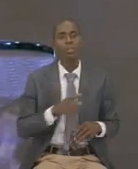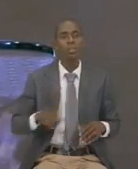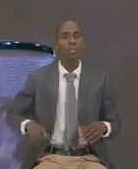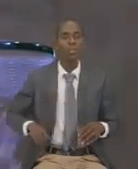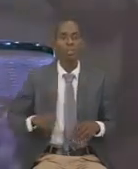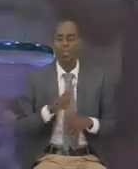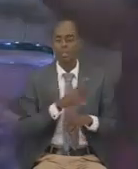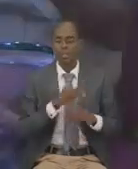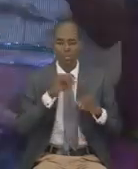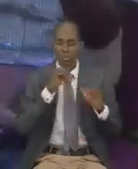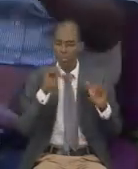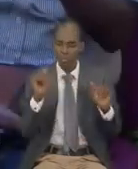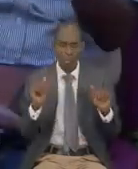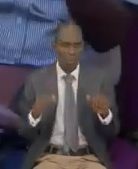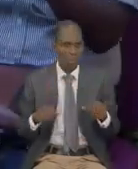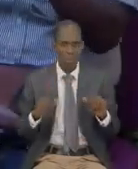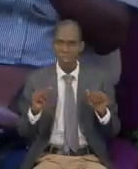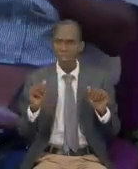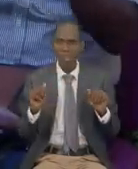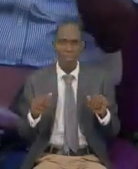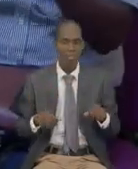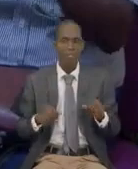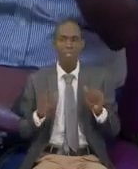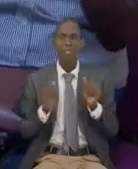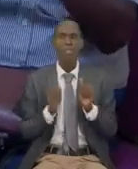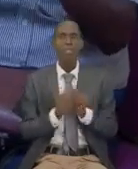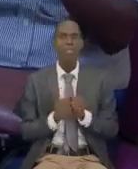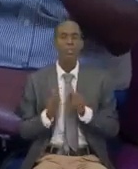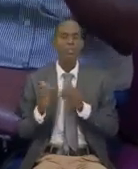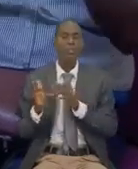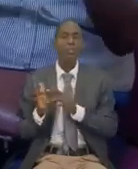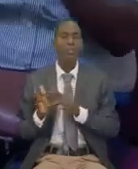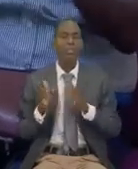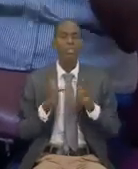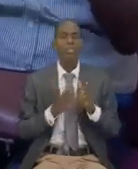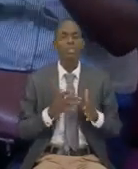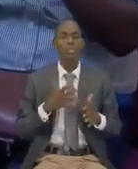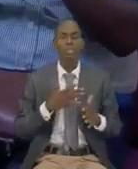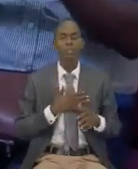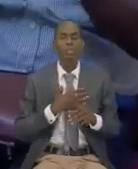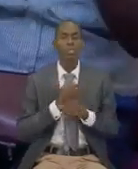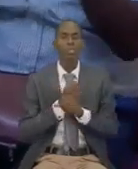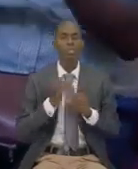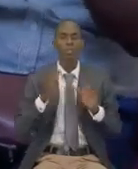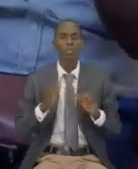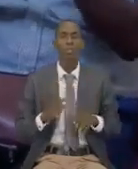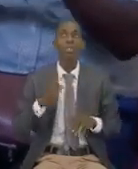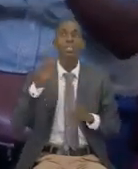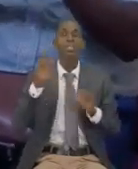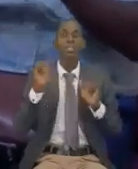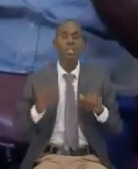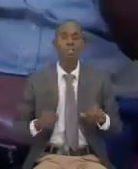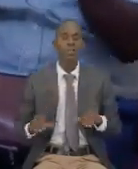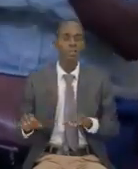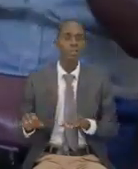our Lord, no impossibility. With Jesus, my Savior.